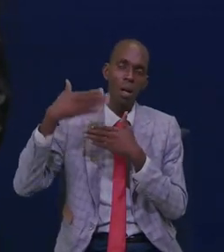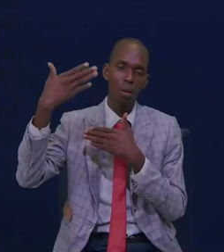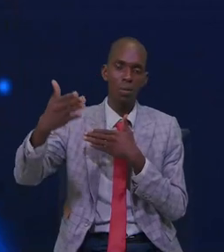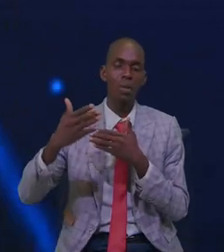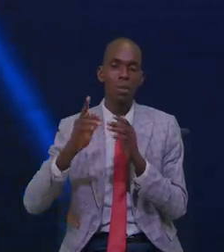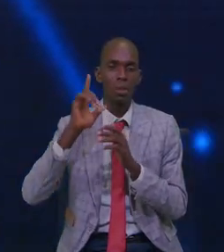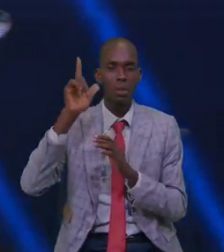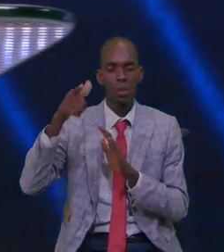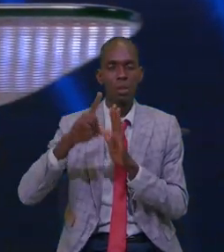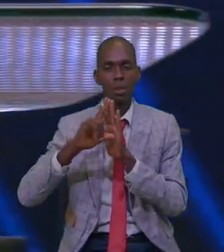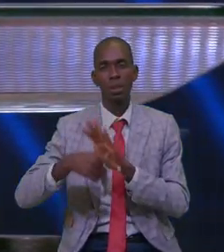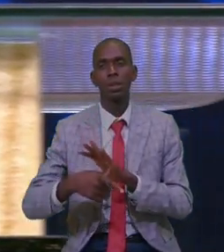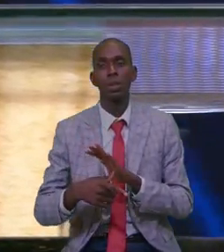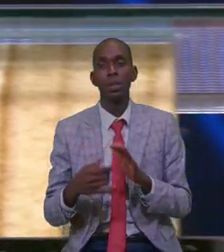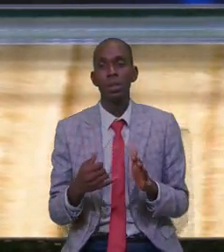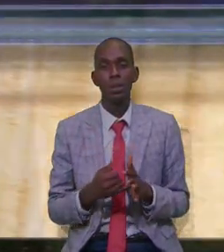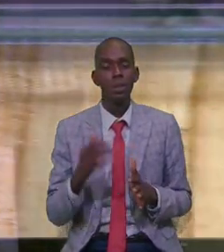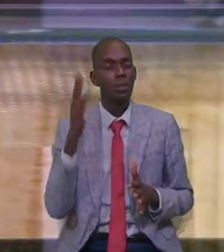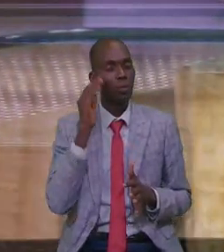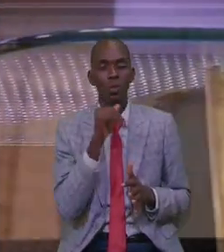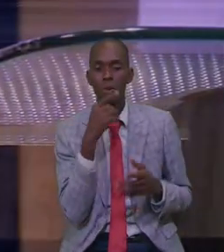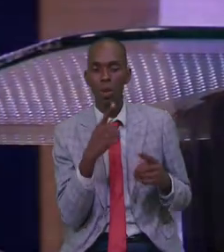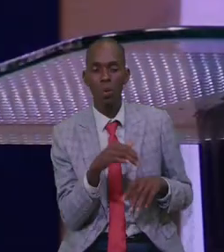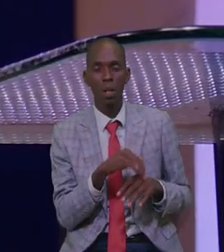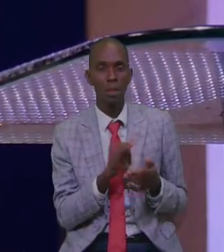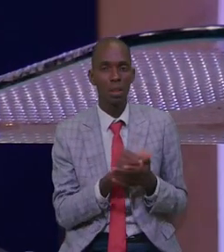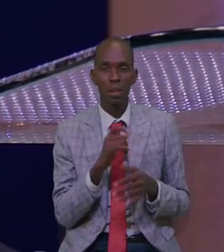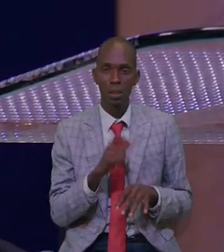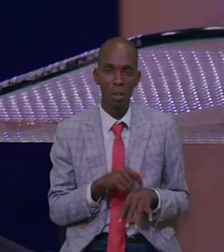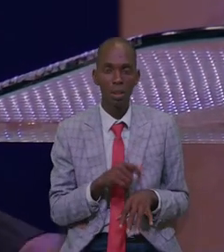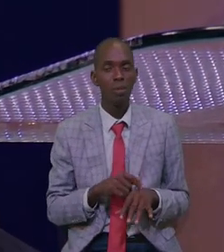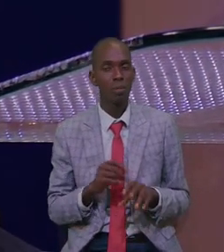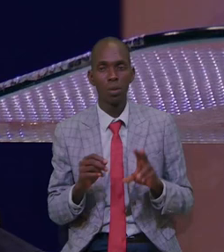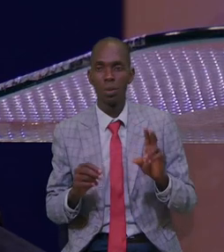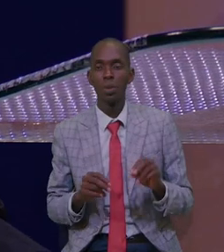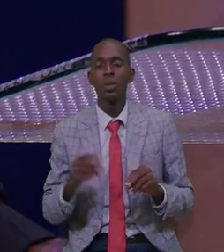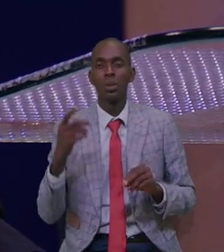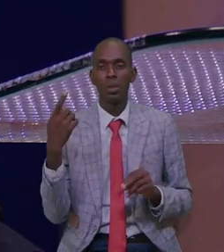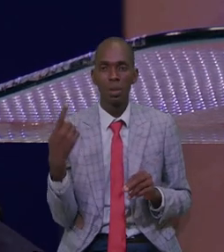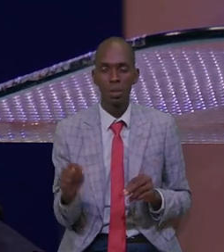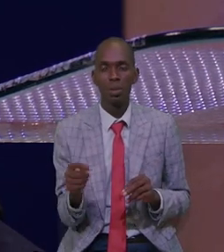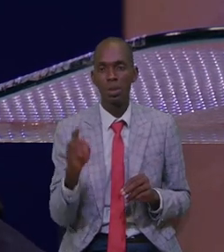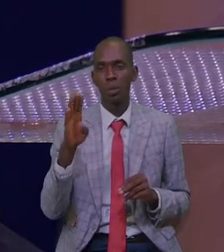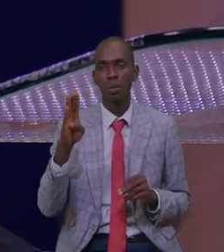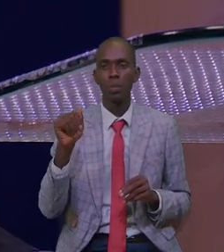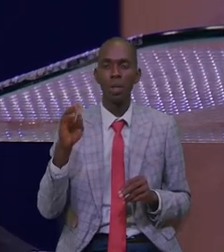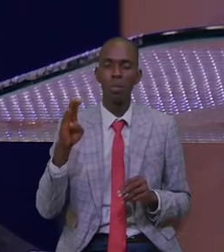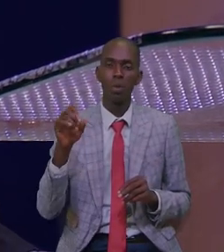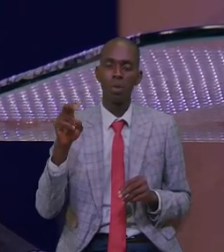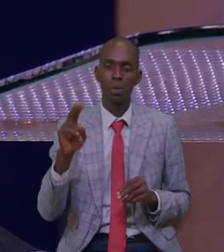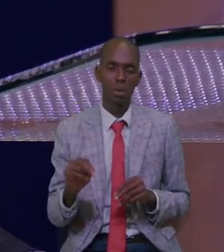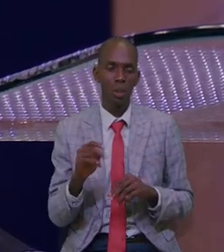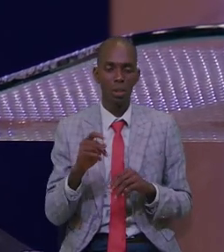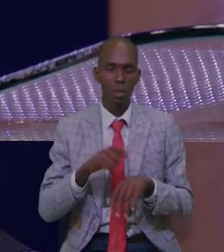hereafter. It wasn't to happen at that time. The golden empire will come and go, and